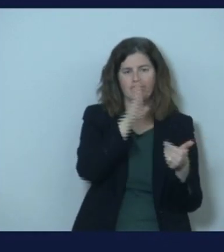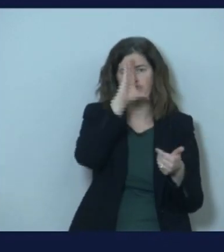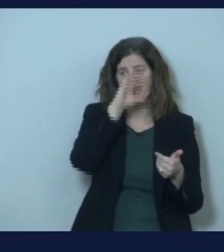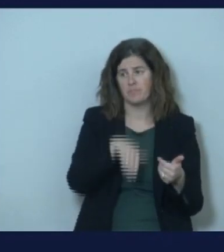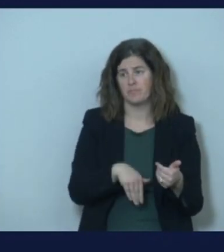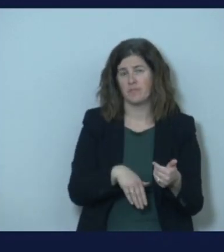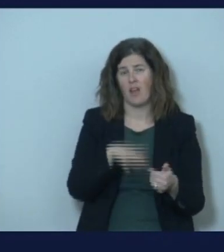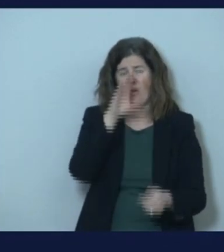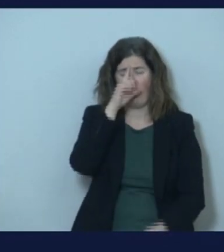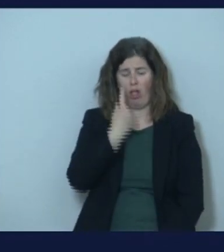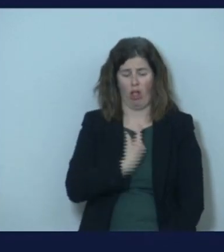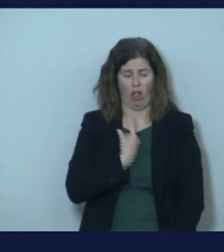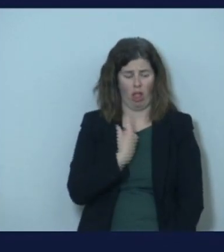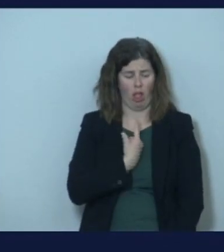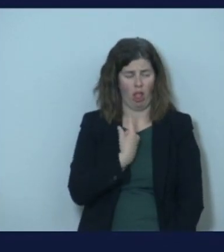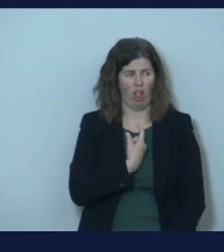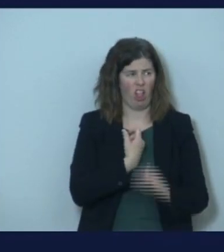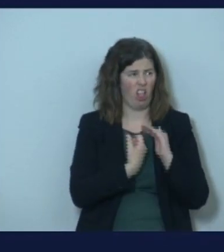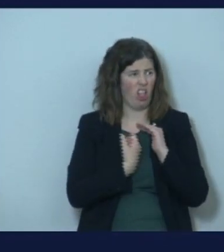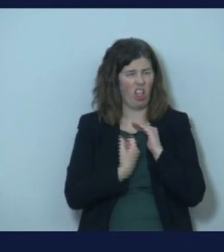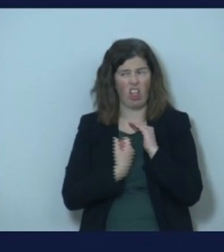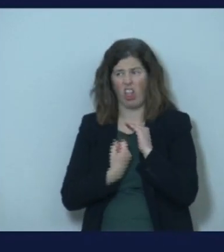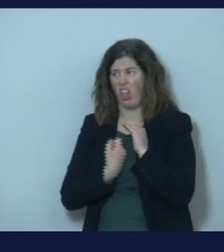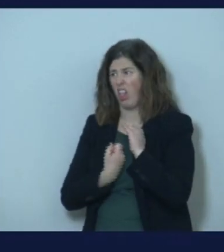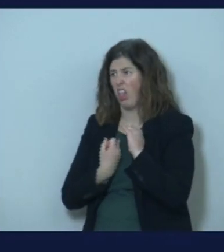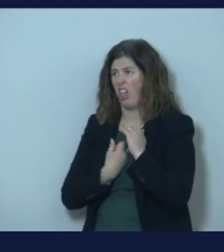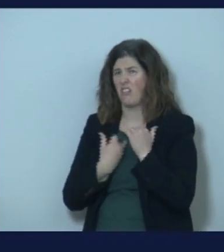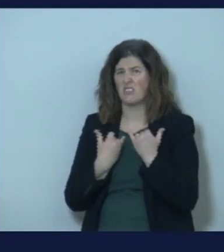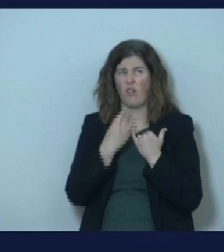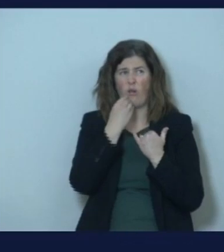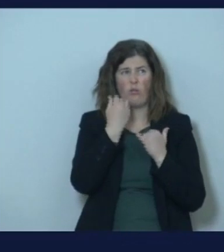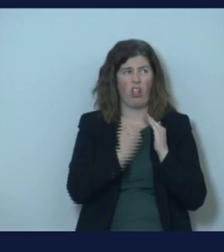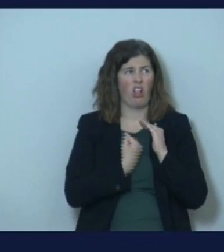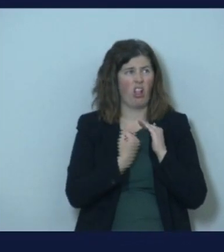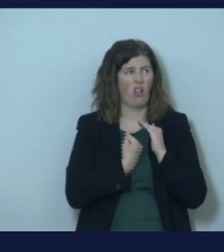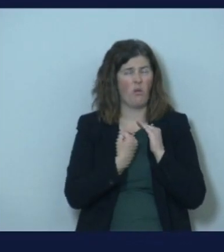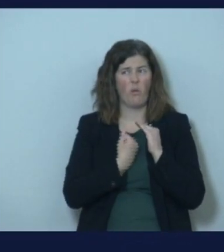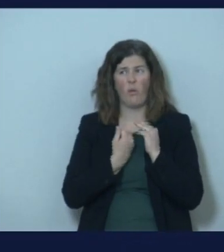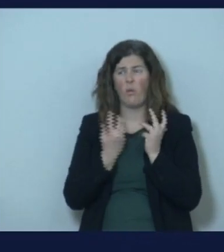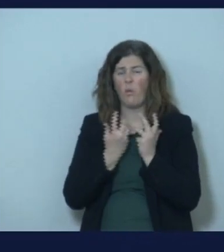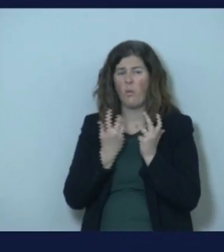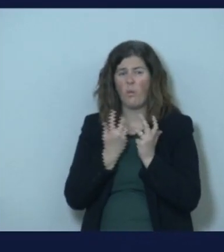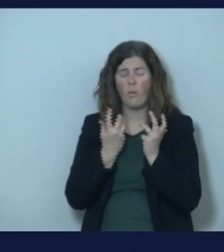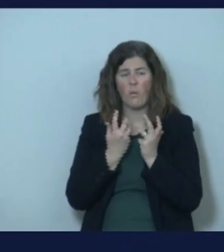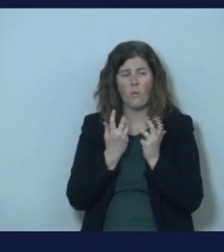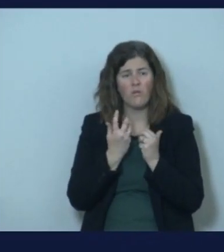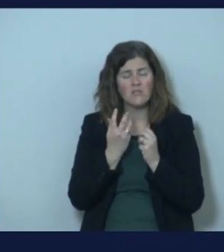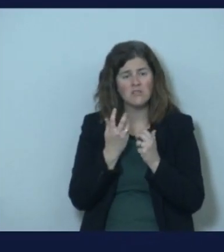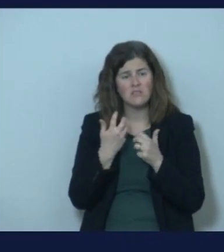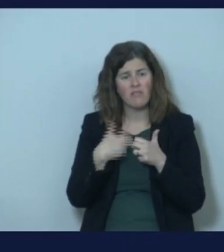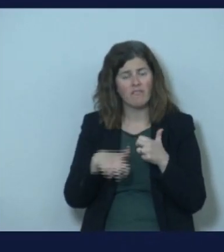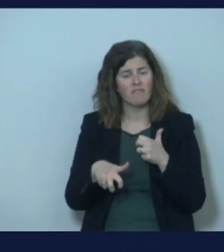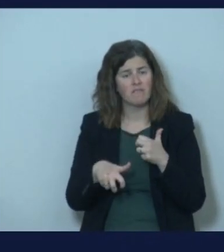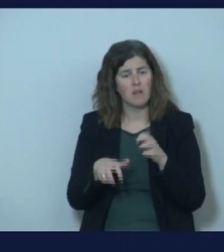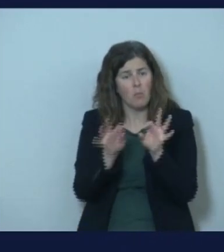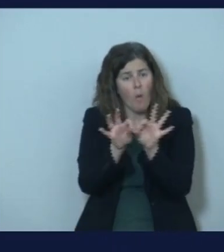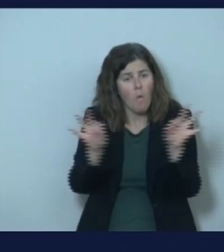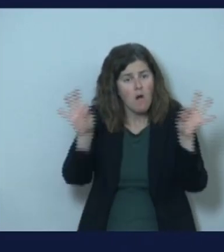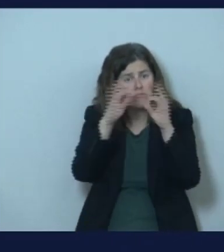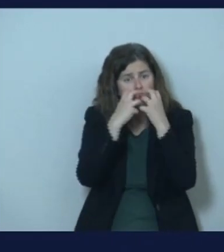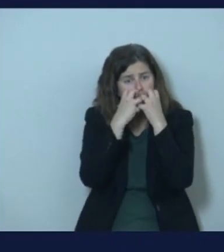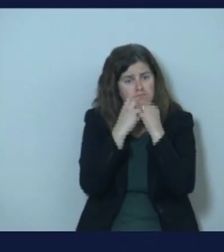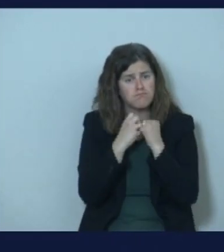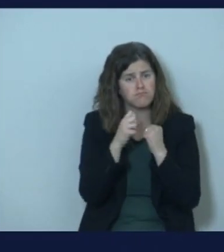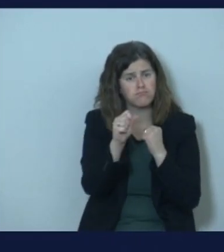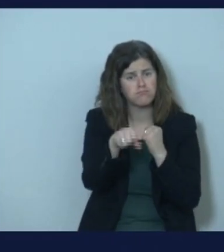that isolation, right, these stay-at-home orders, not only are important and valuable